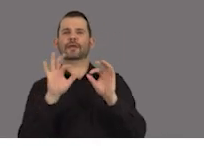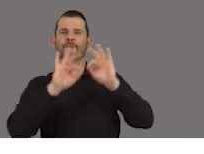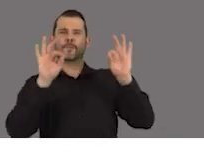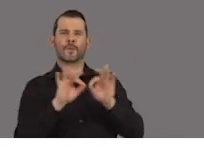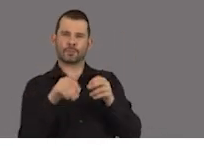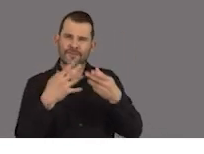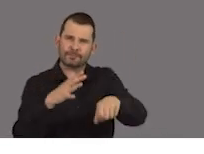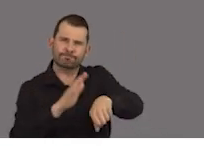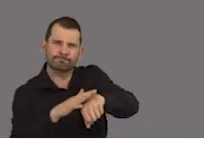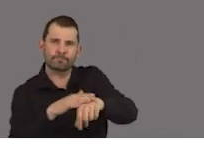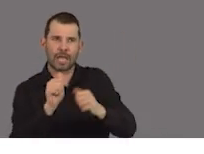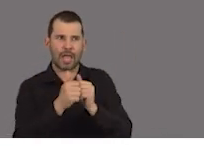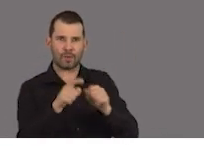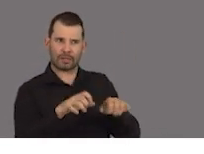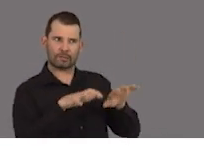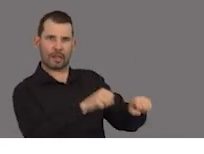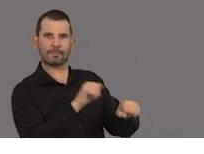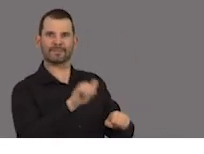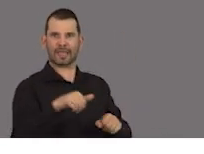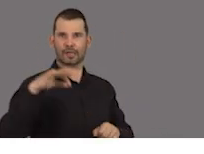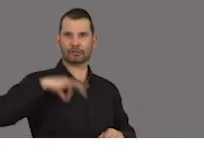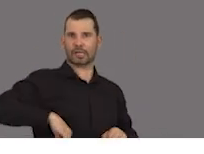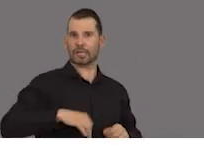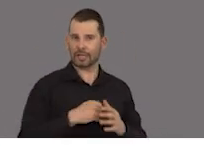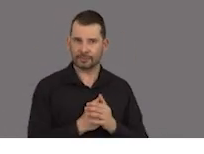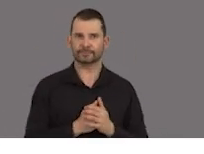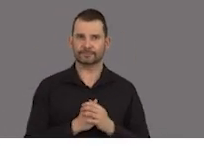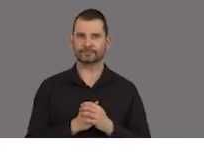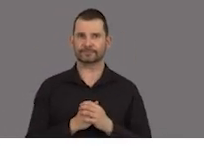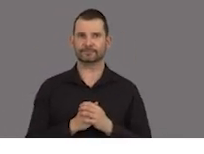form, and provide guidance on claiming the credit.